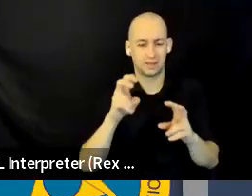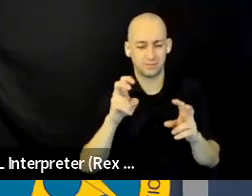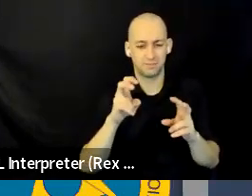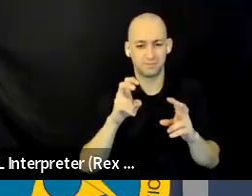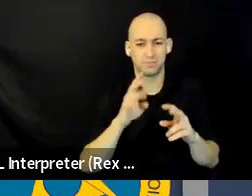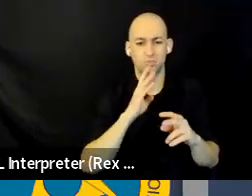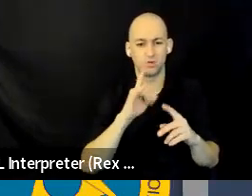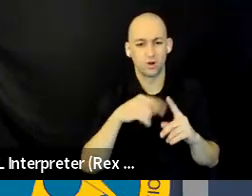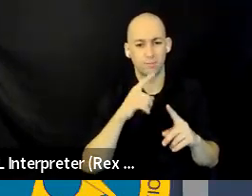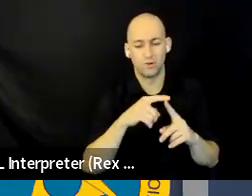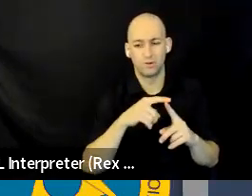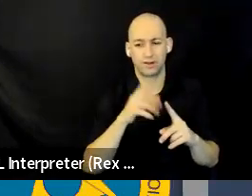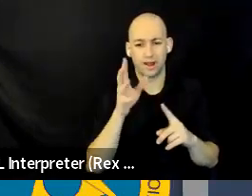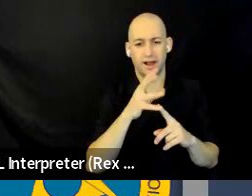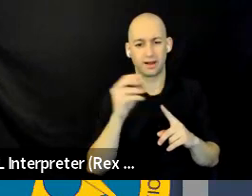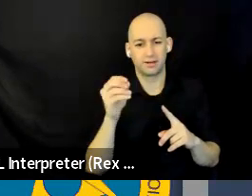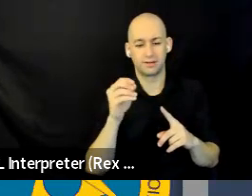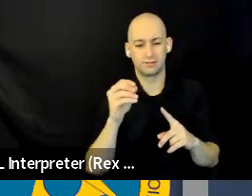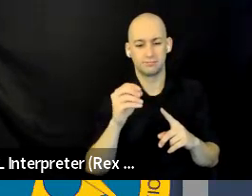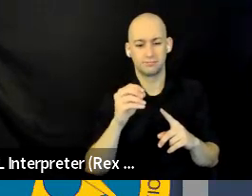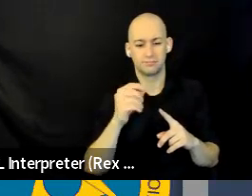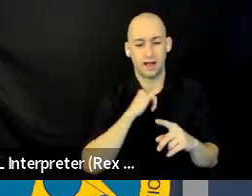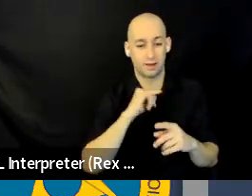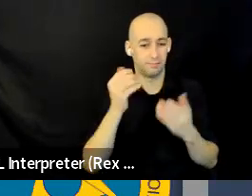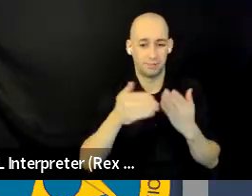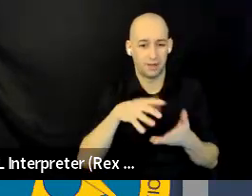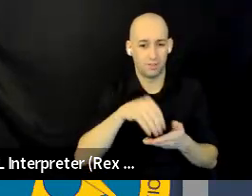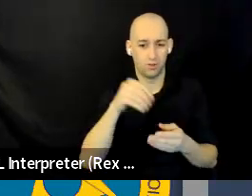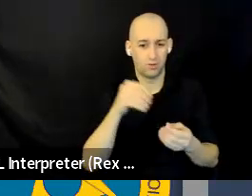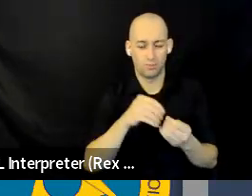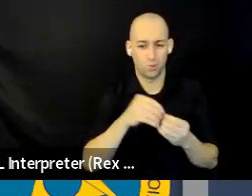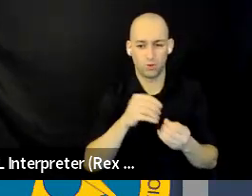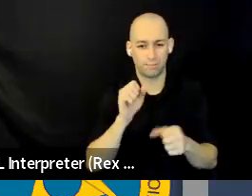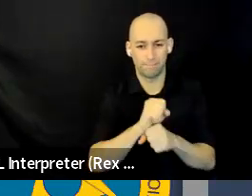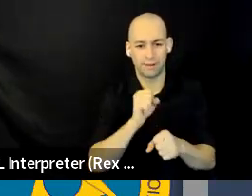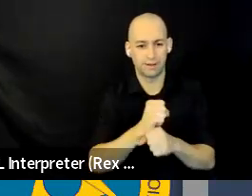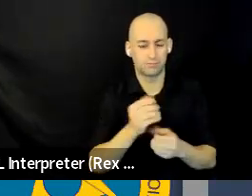about, and I can learn more and maybe make some recommendations?